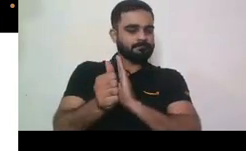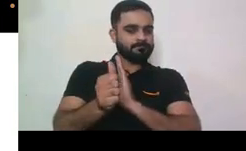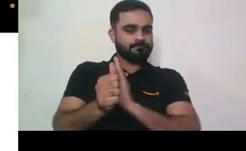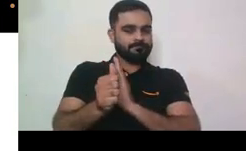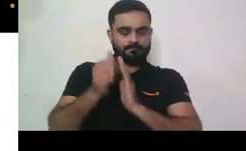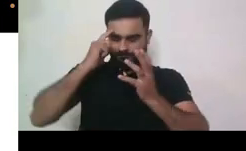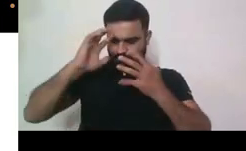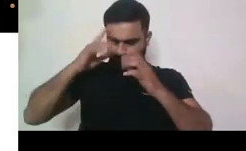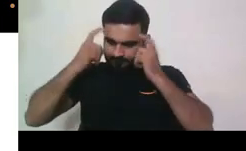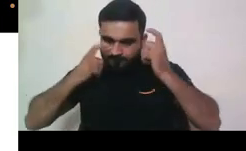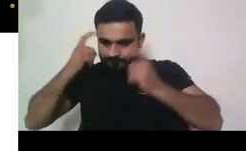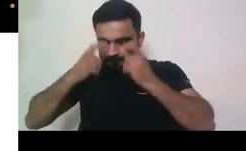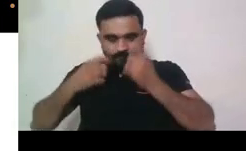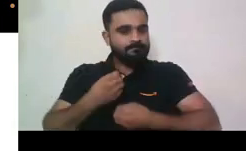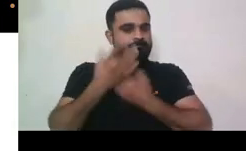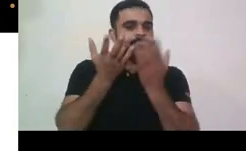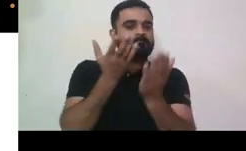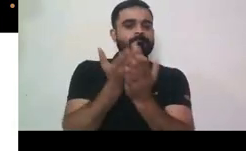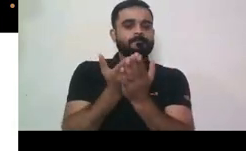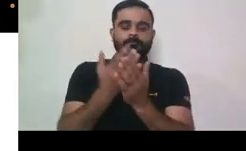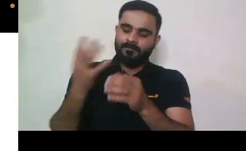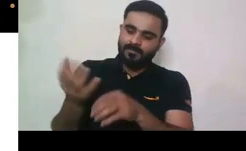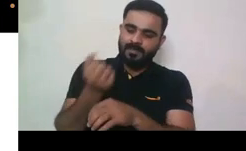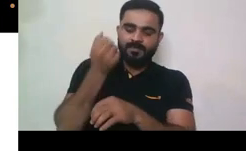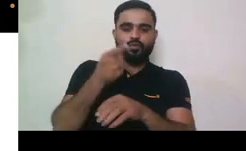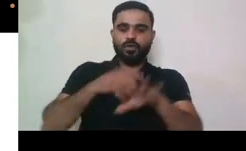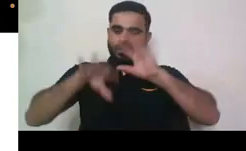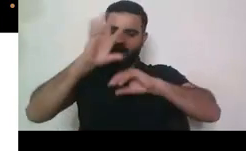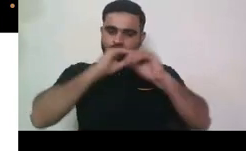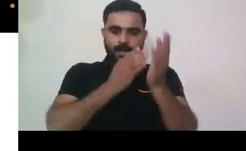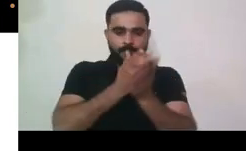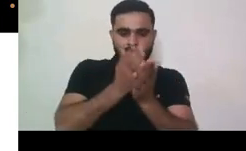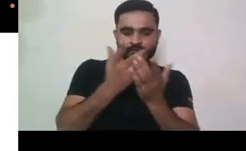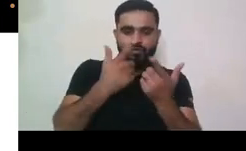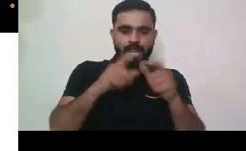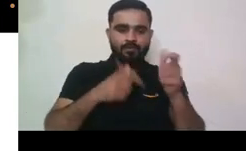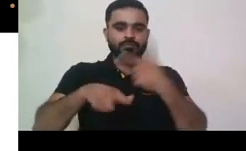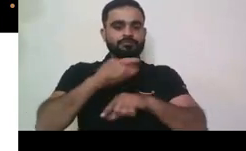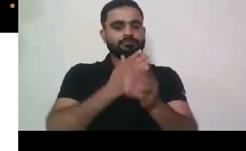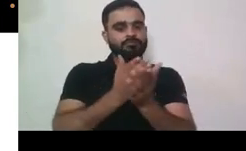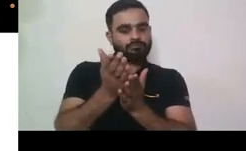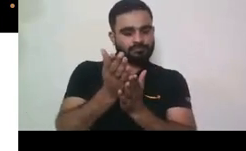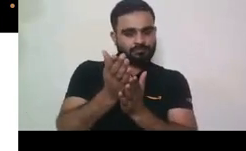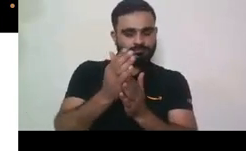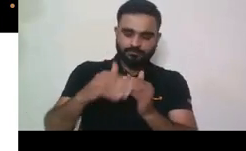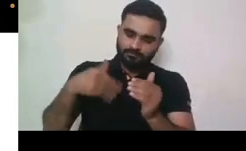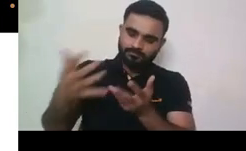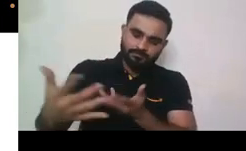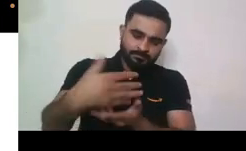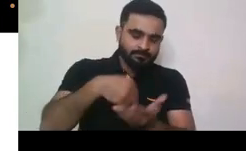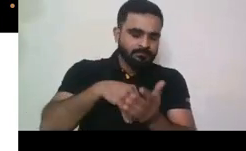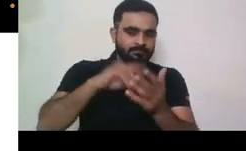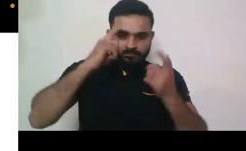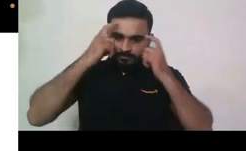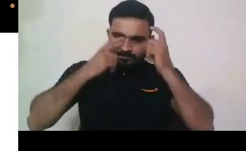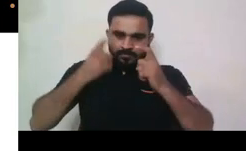brainstorming, we come up through phonics approach, whole learning method, linguistic approach. And after that, after collectively brainstorming, we